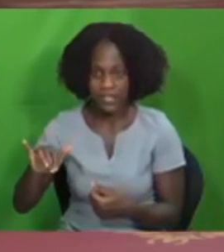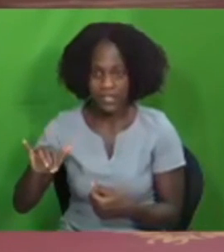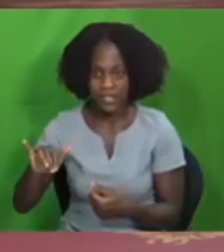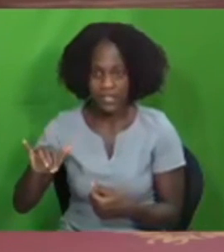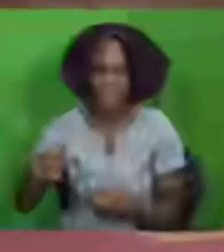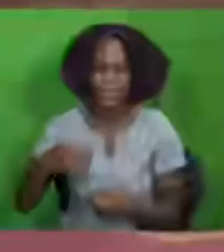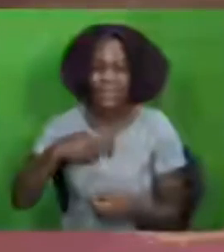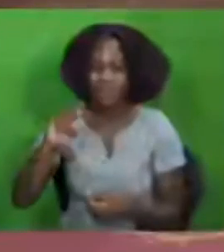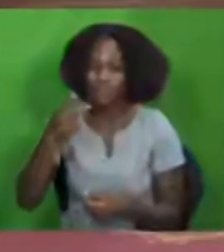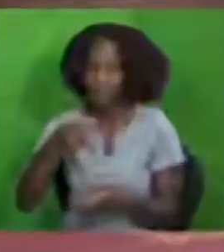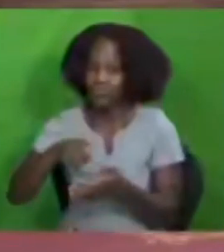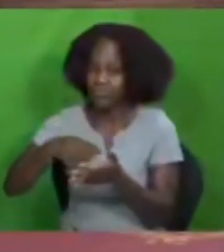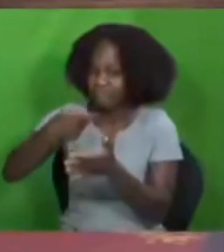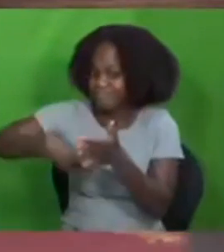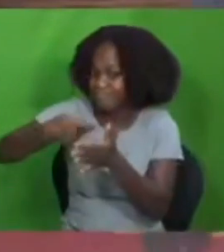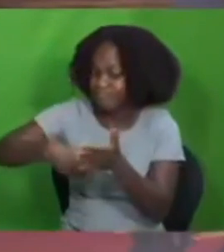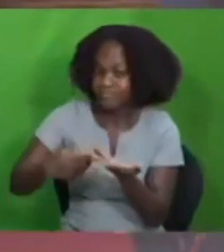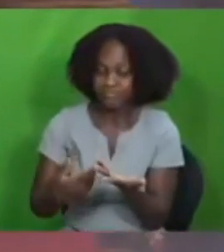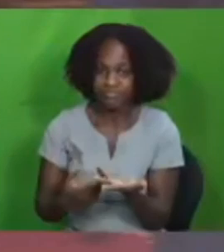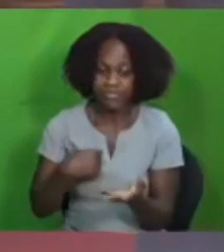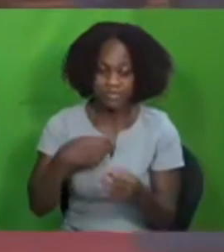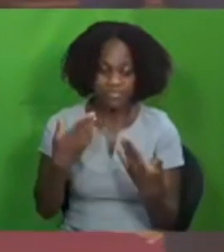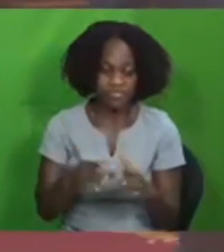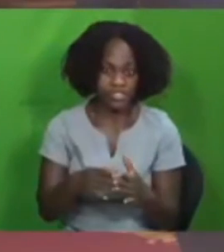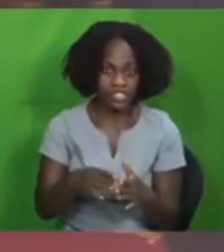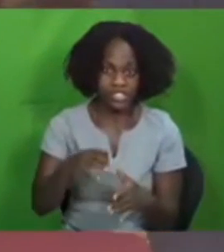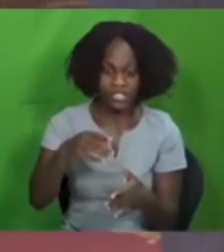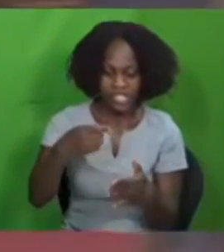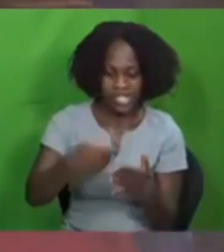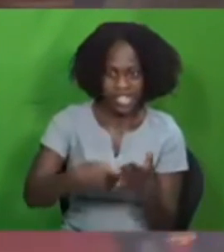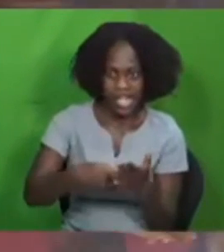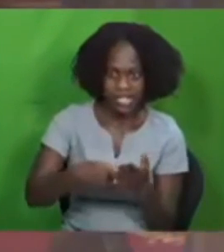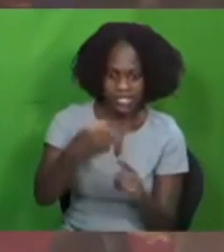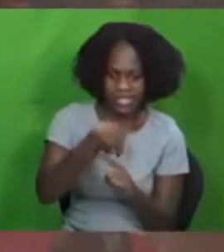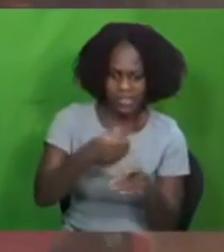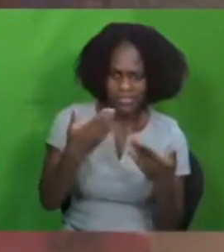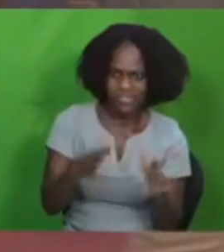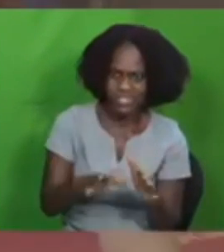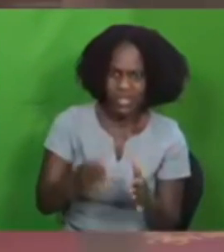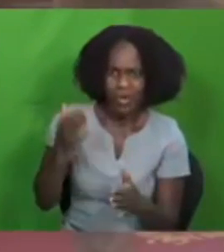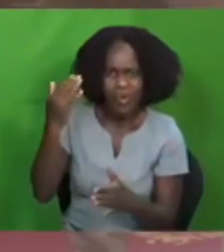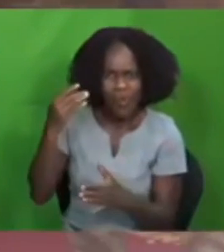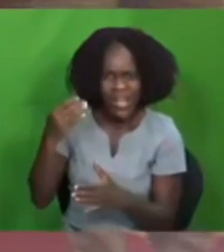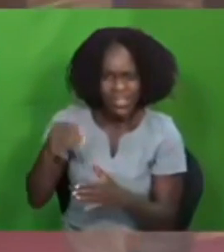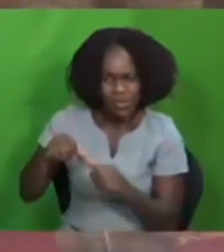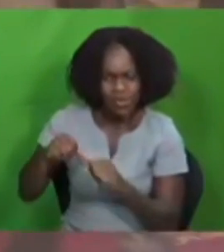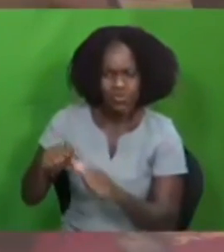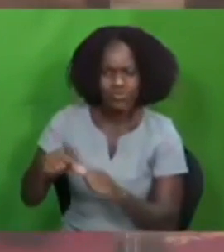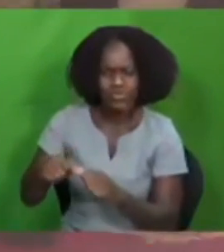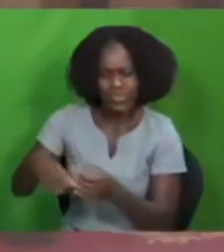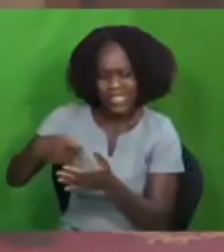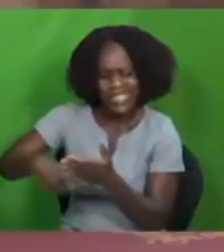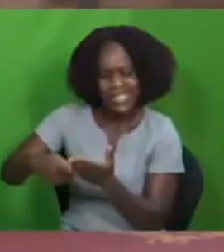double taxation, because if I finish paying my taxes on my income, why do I have to pay any further tax when